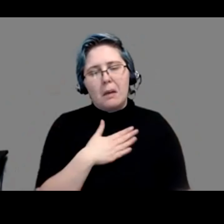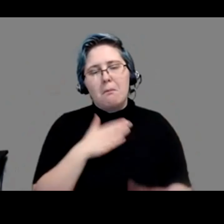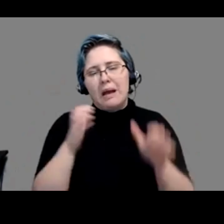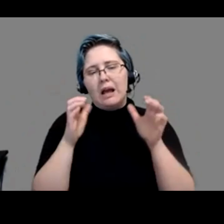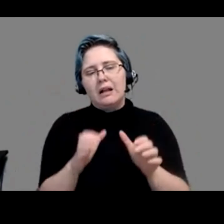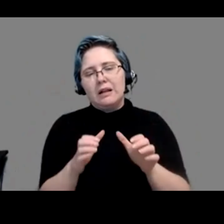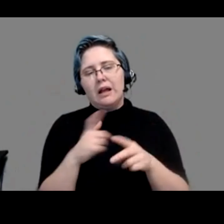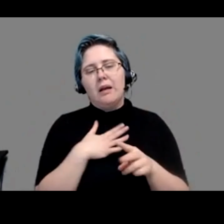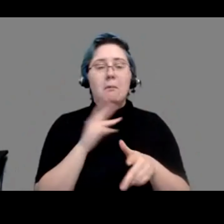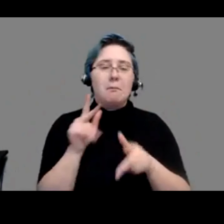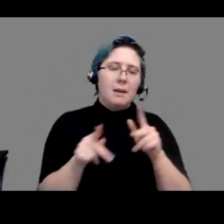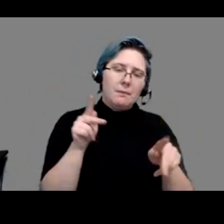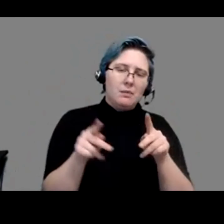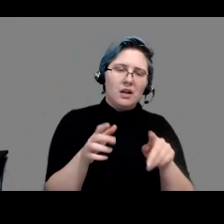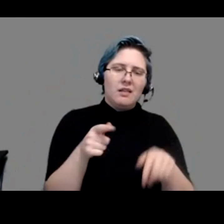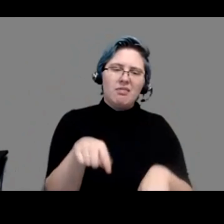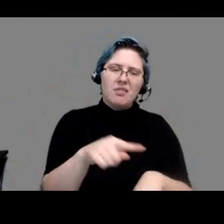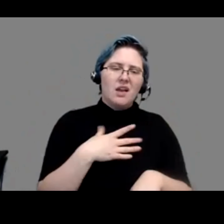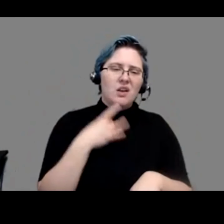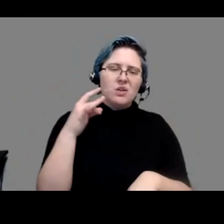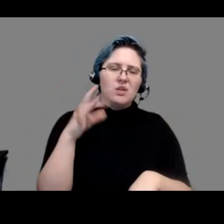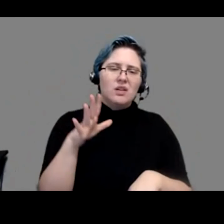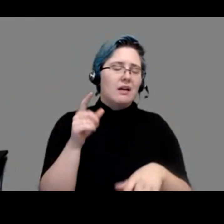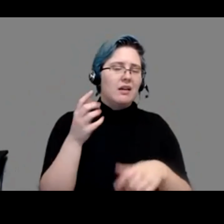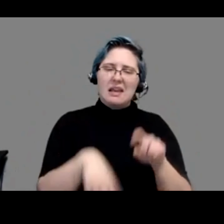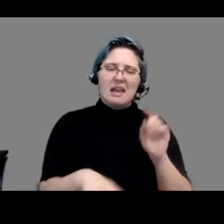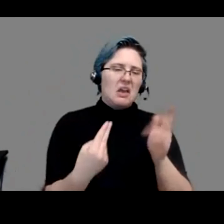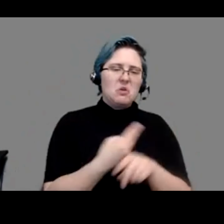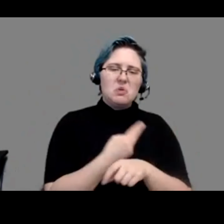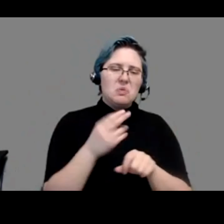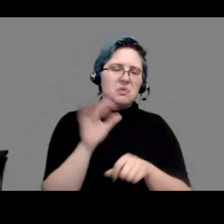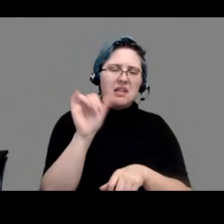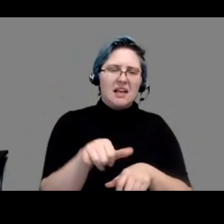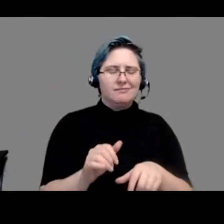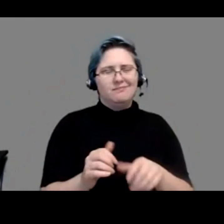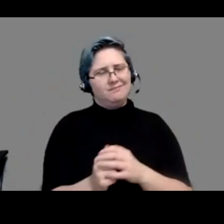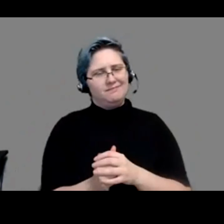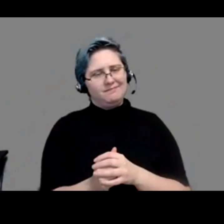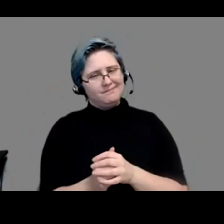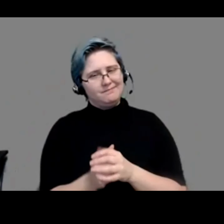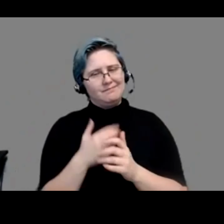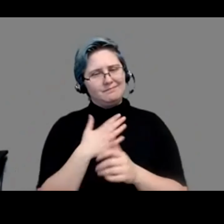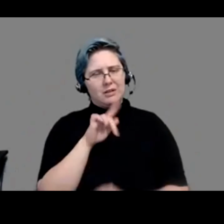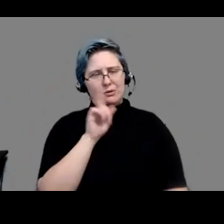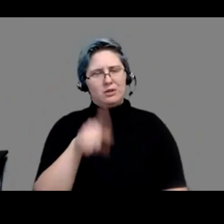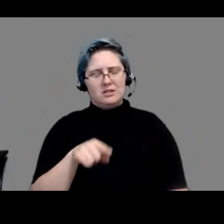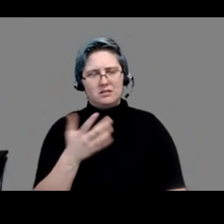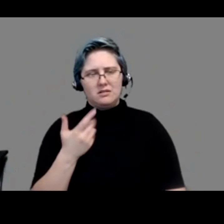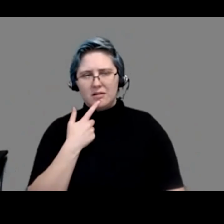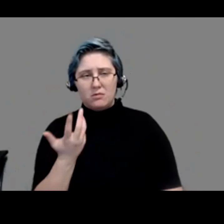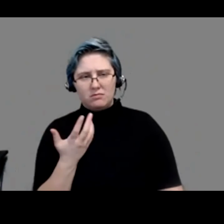or my people can't use those things. And my question to them